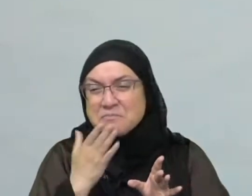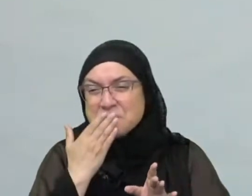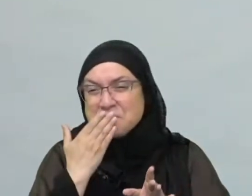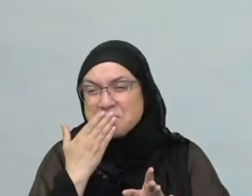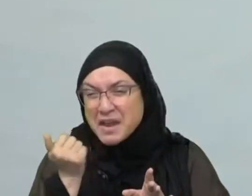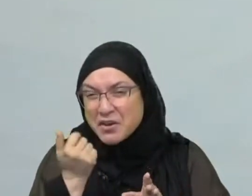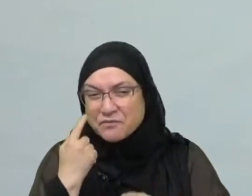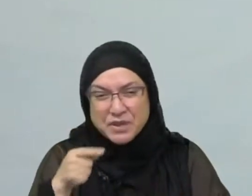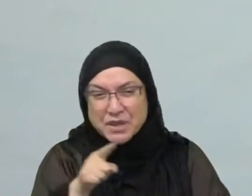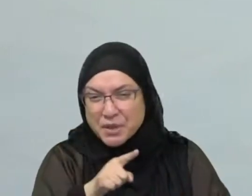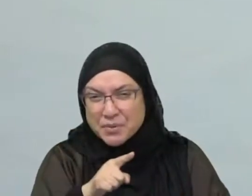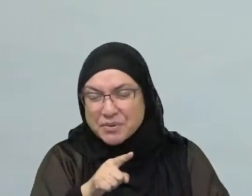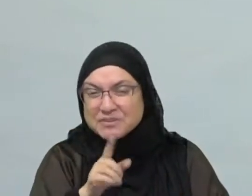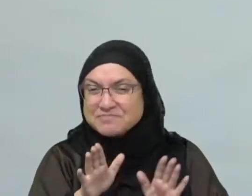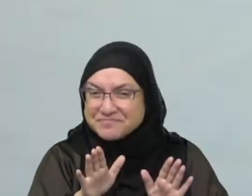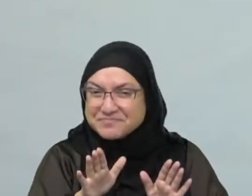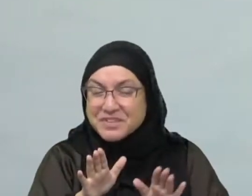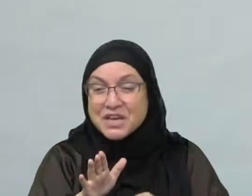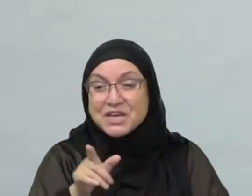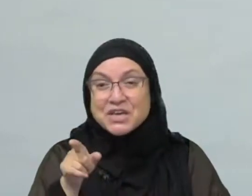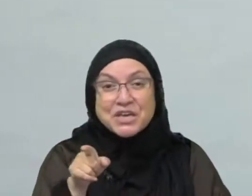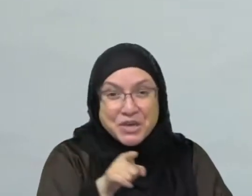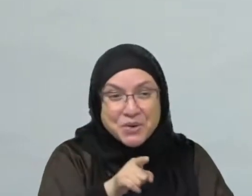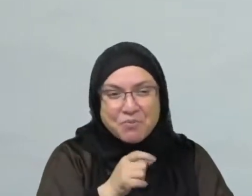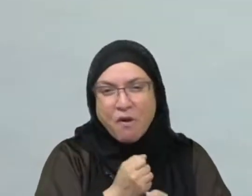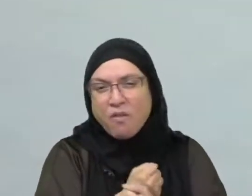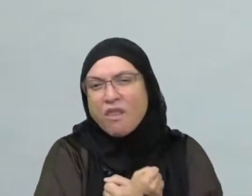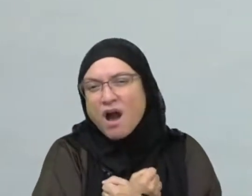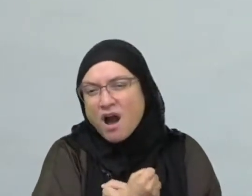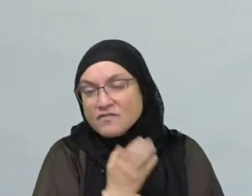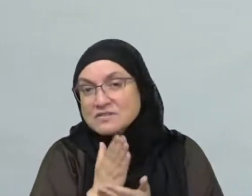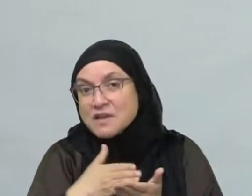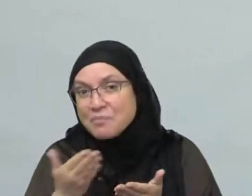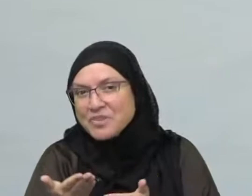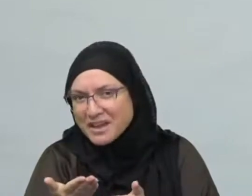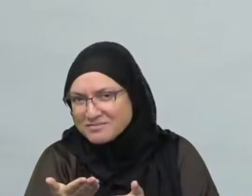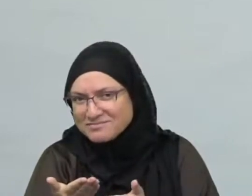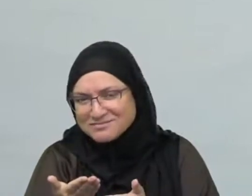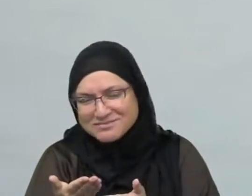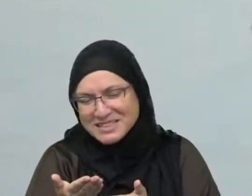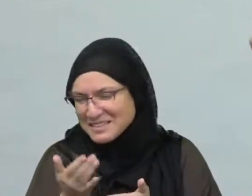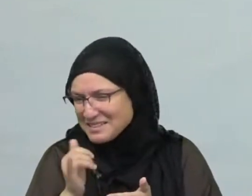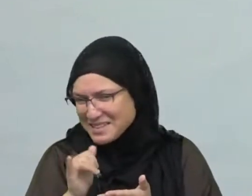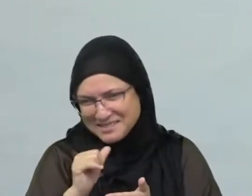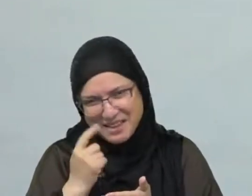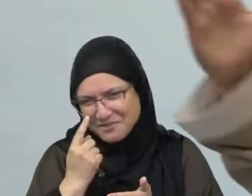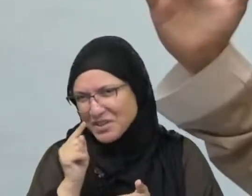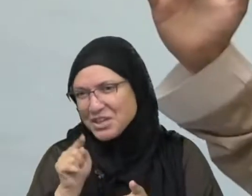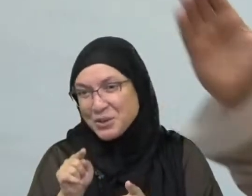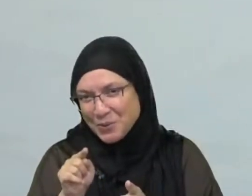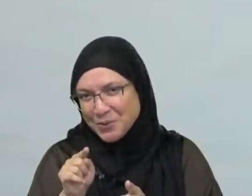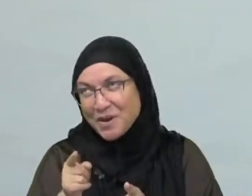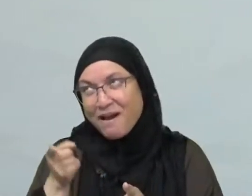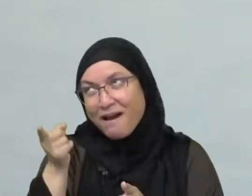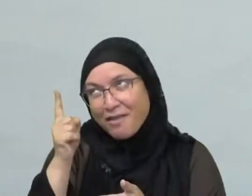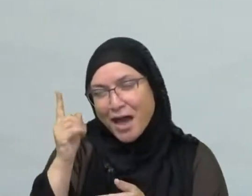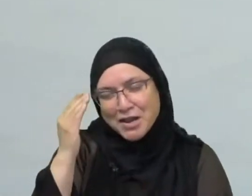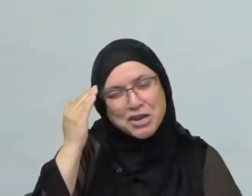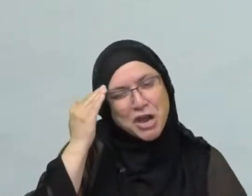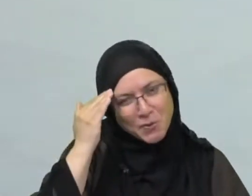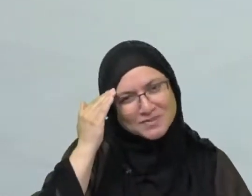ourselves. And we should indeed take comfort in knowing that Allah knows what we don't know. We see the pixels, He sees the whole